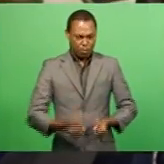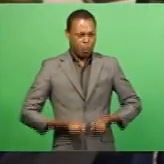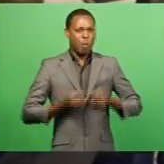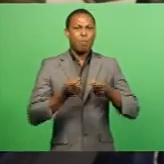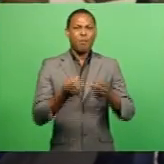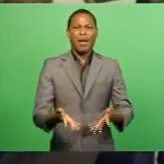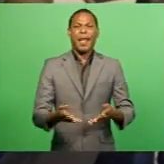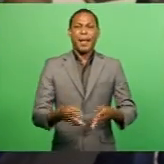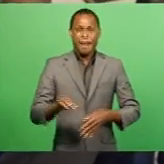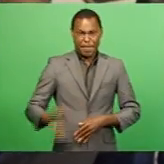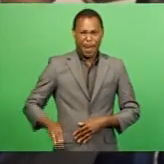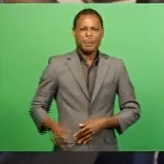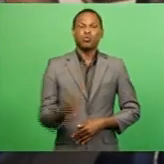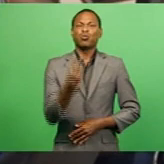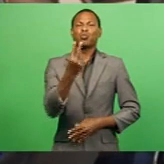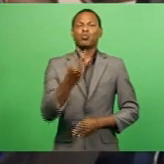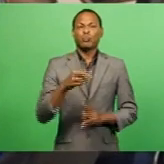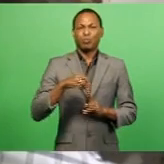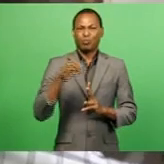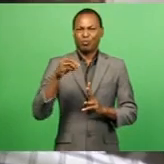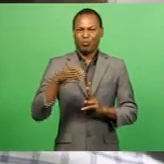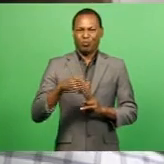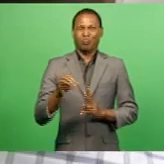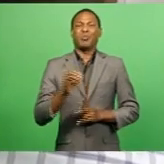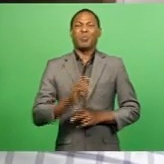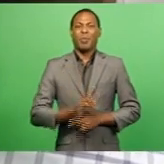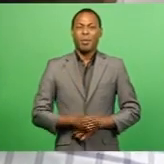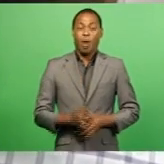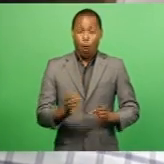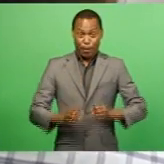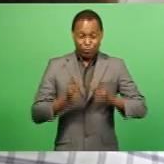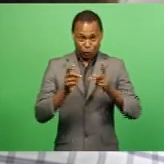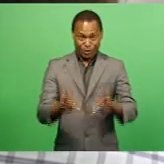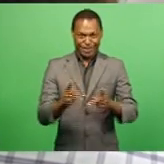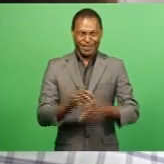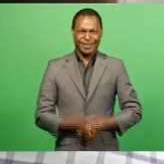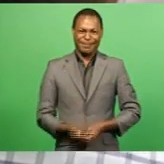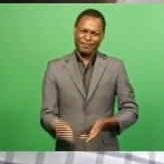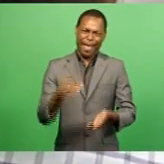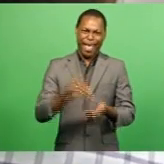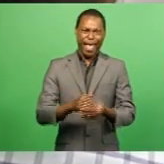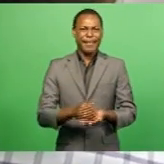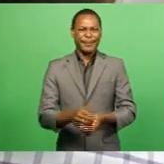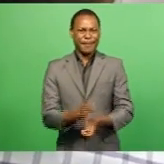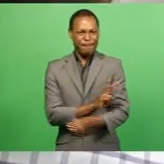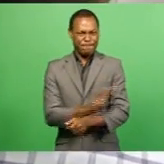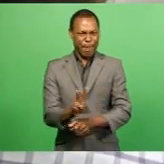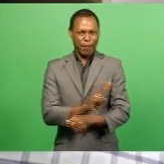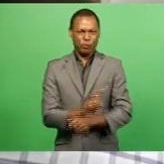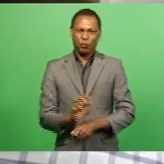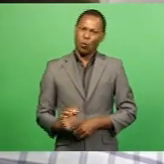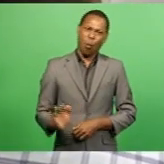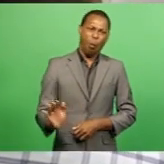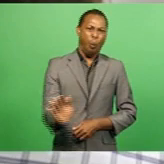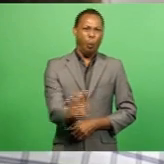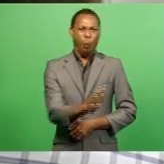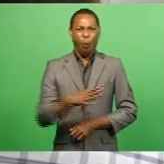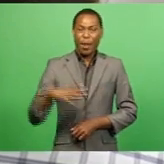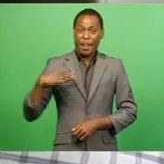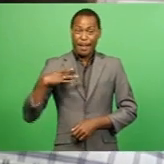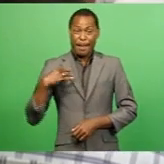with these two opportunities to add value to their savings. He says the current cap or limit for voluntary contributions